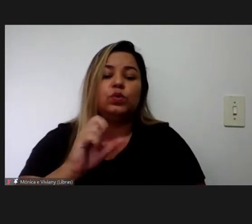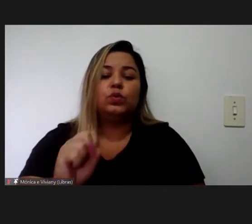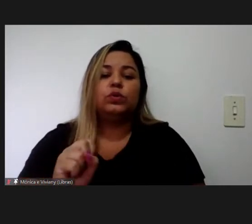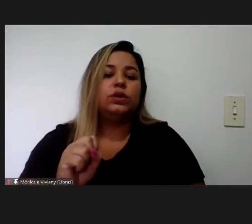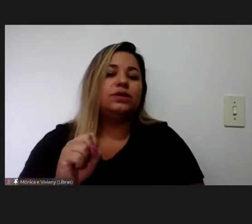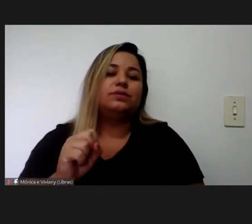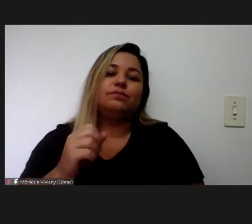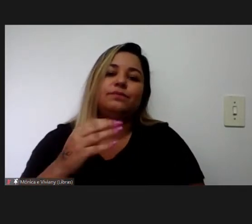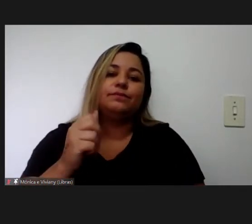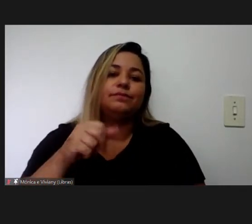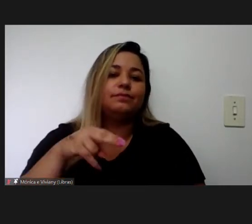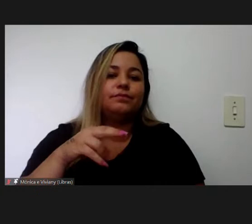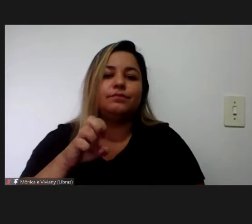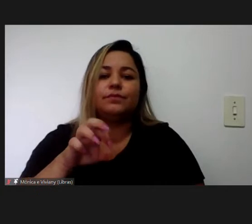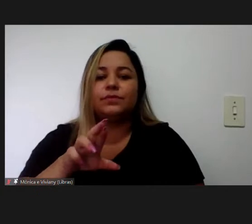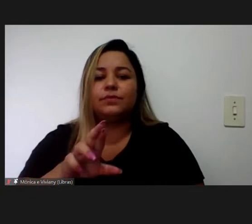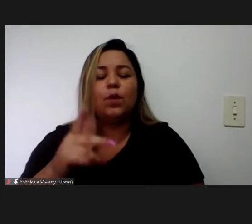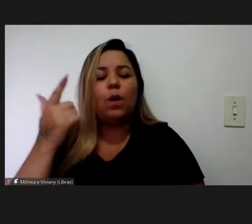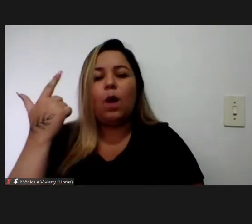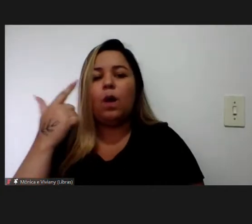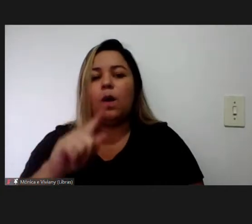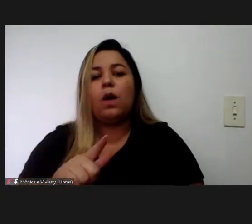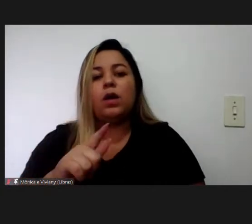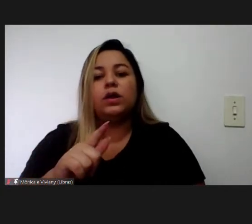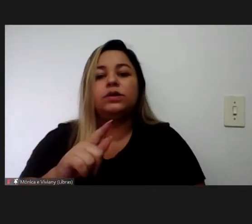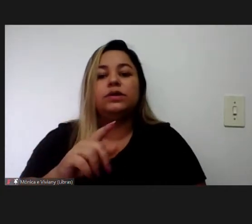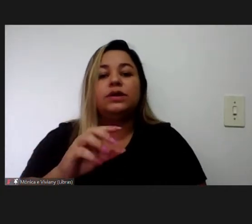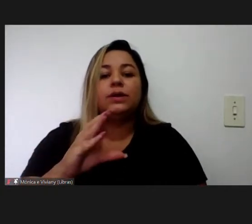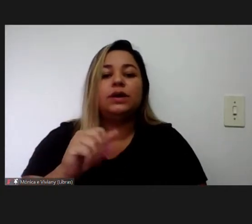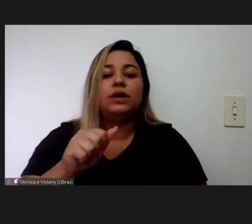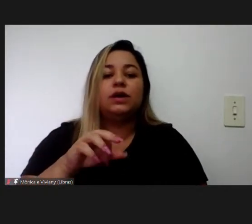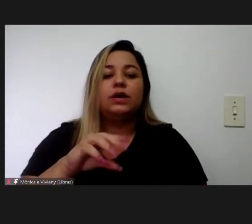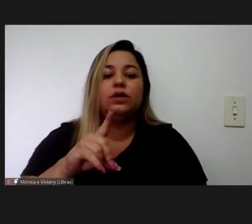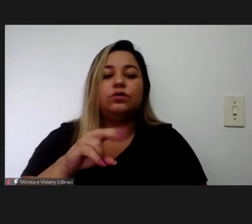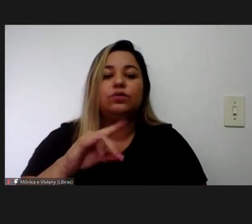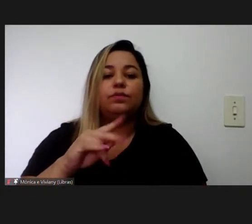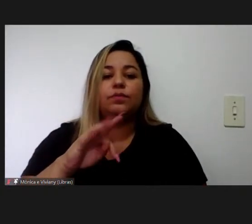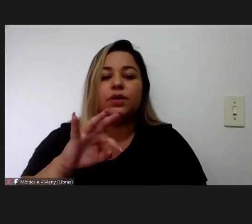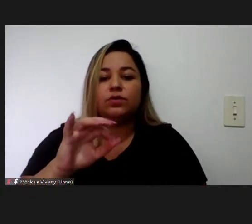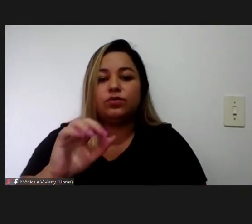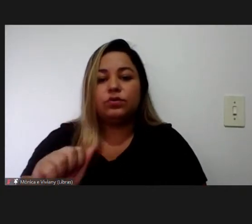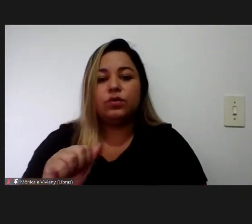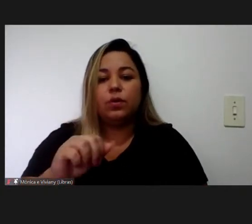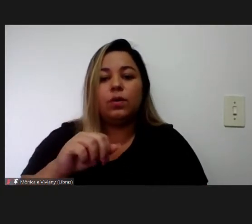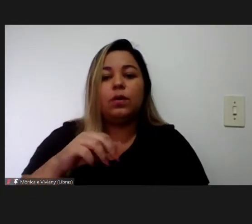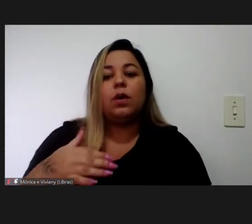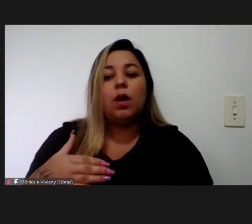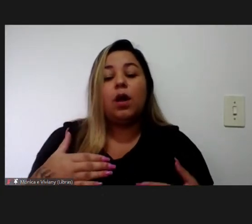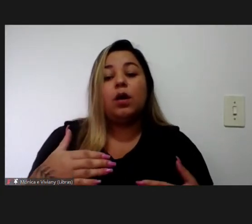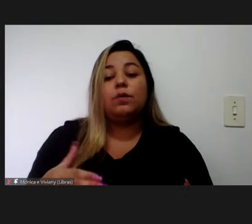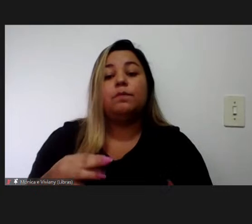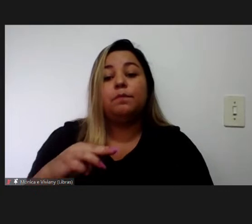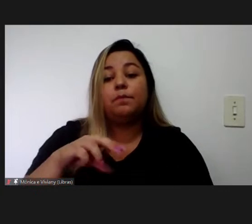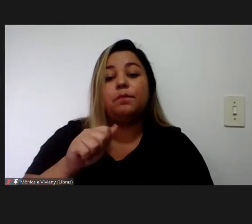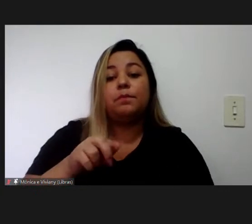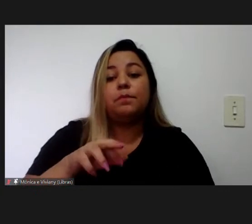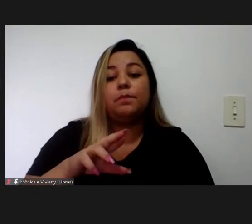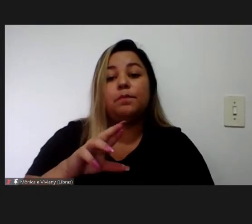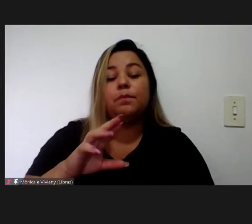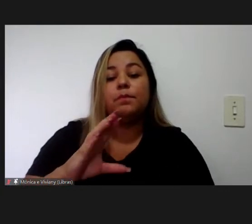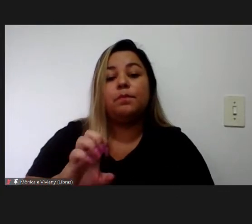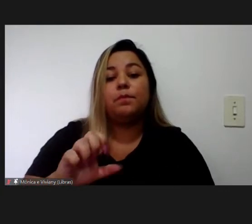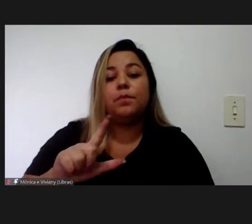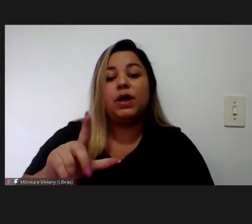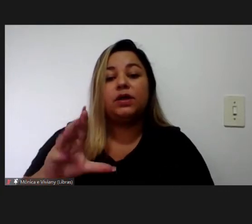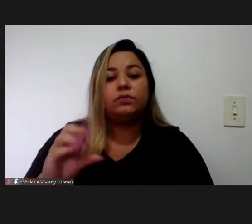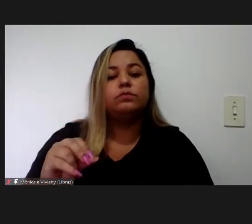to combat cancer diseases and other diseases from the body. Our minister, as a doctor